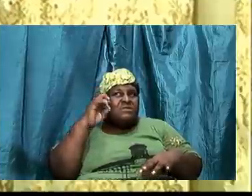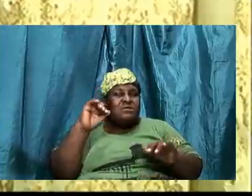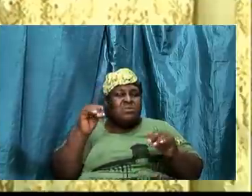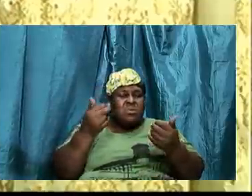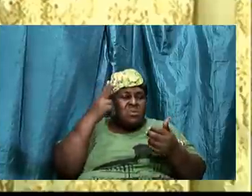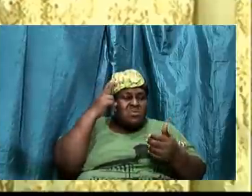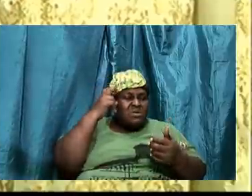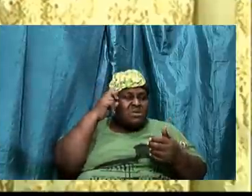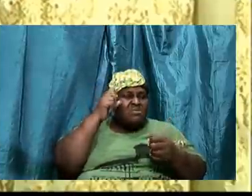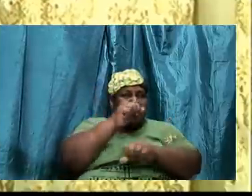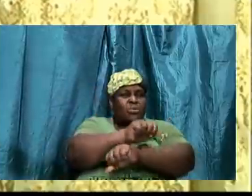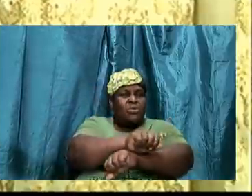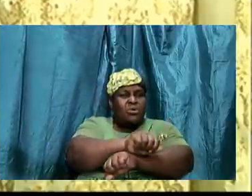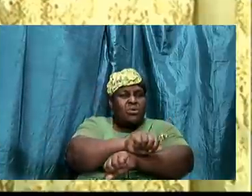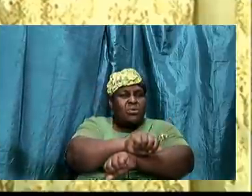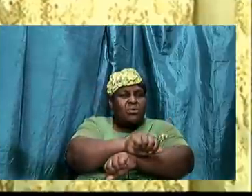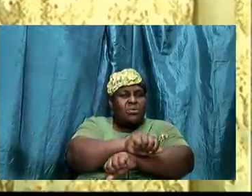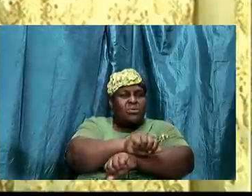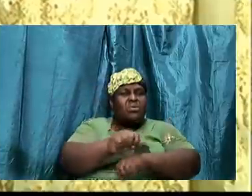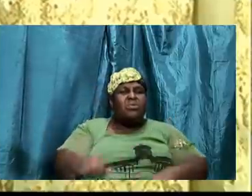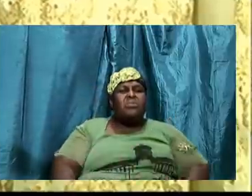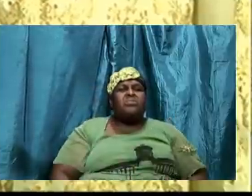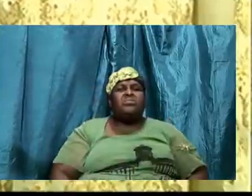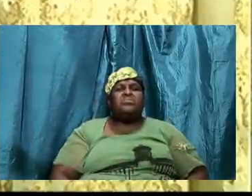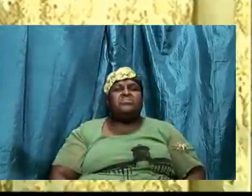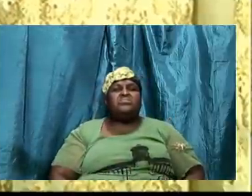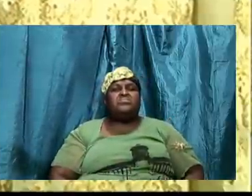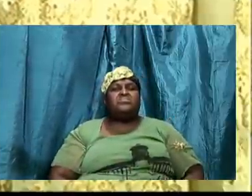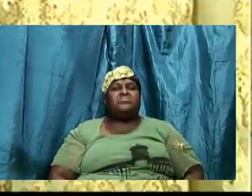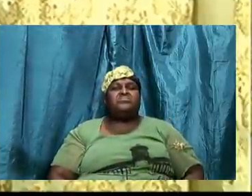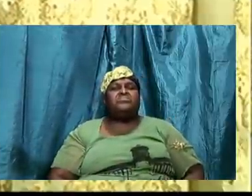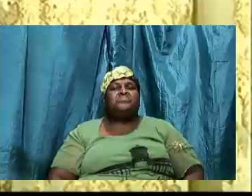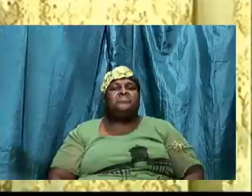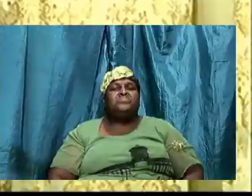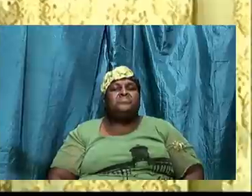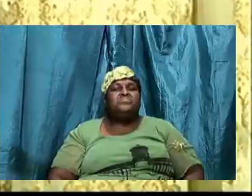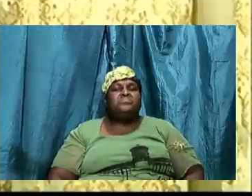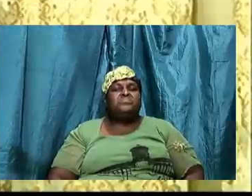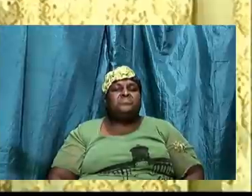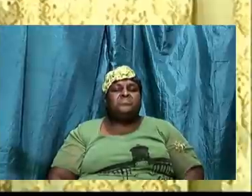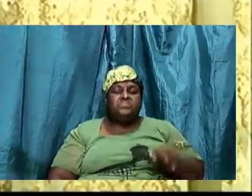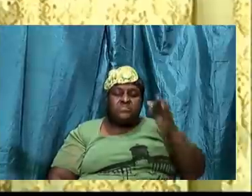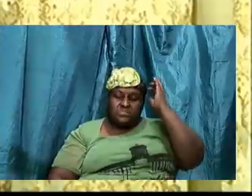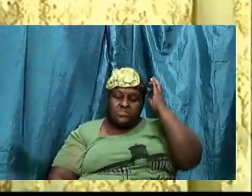operates. Or should I say, how they operate.